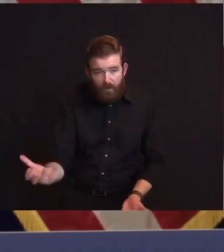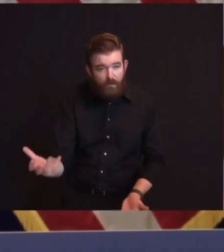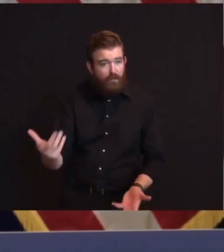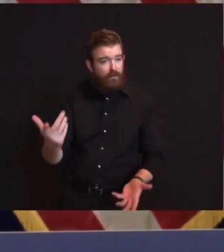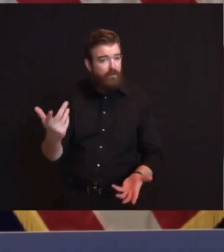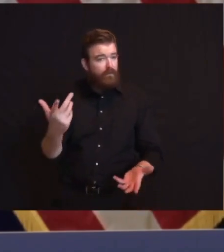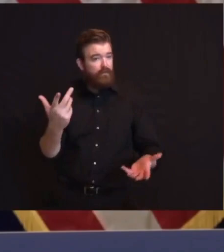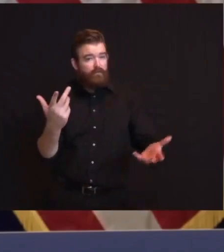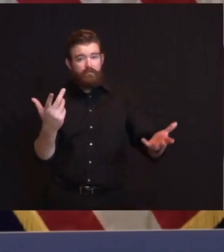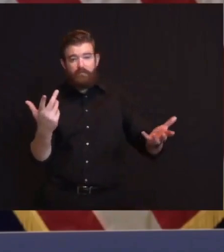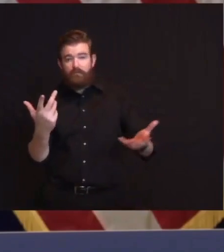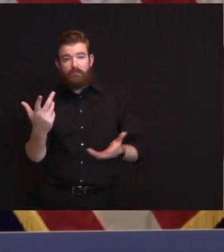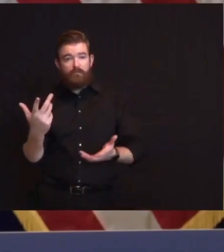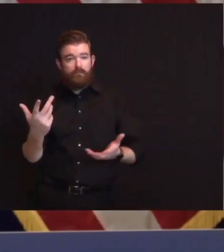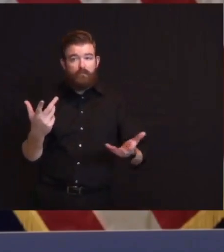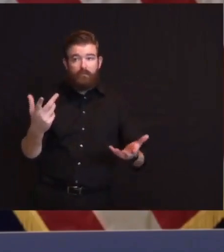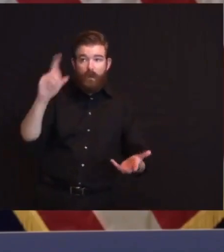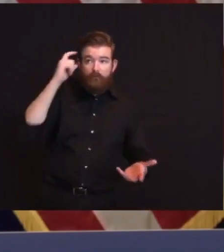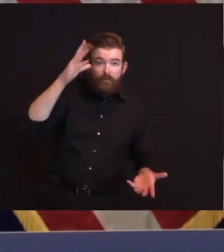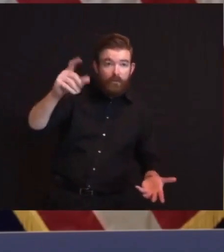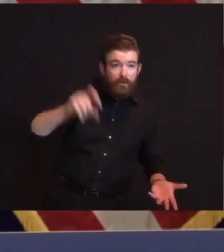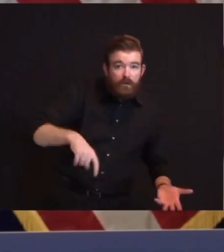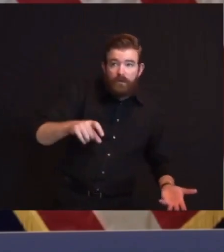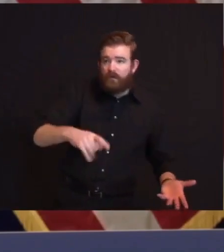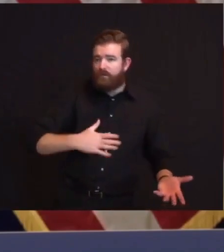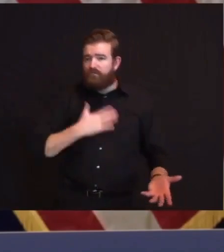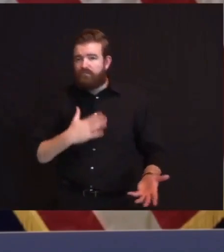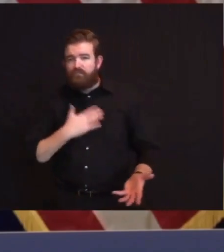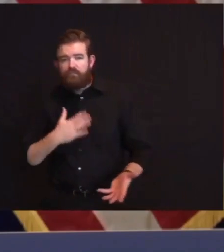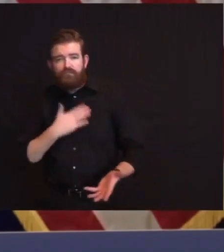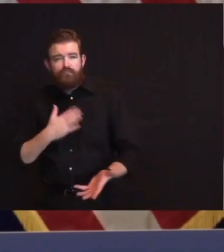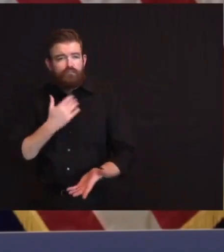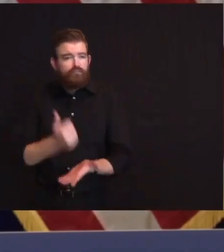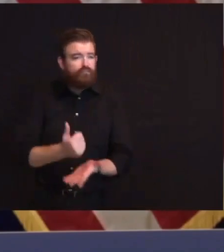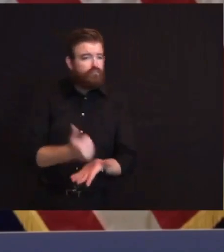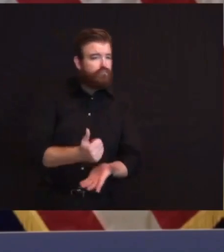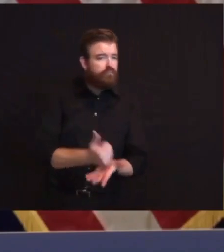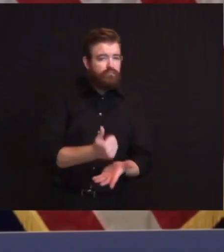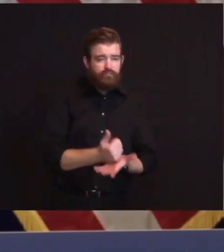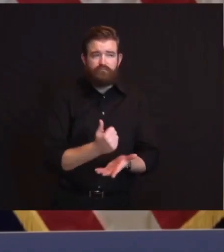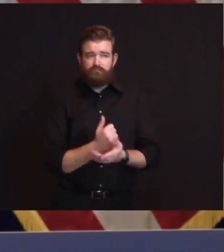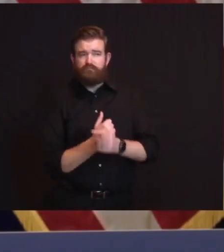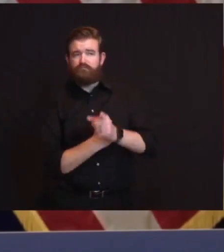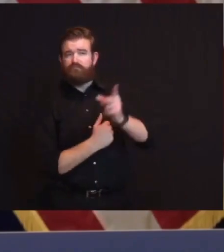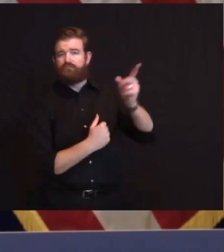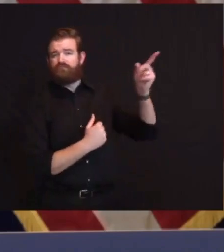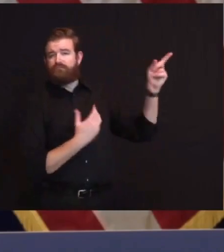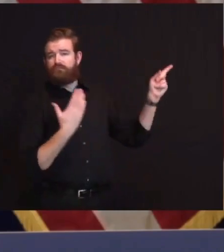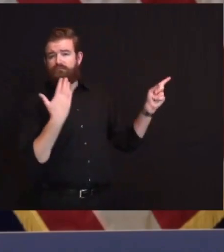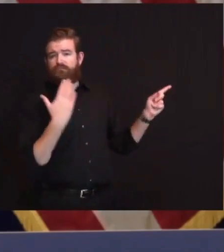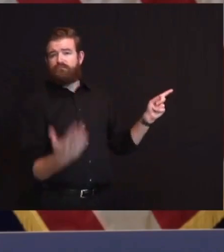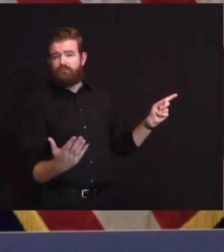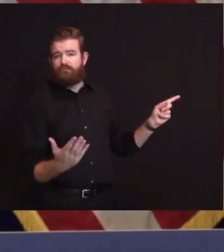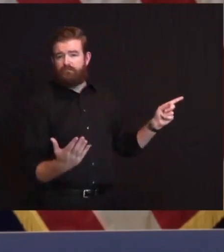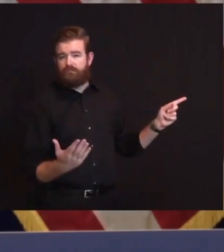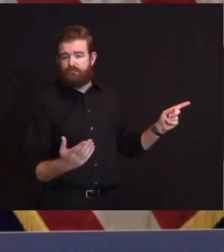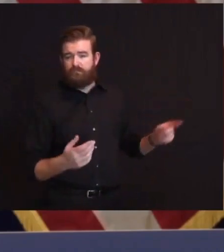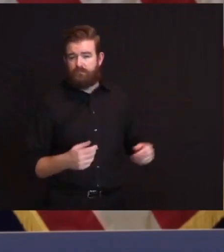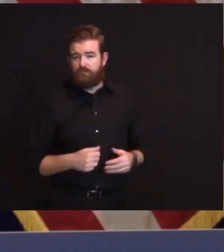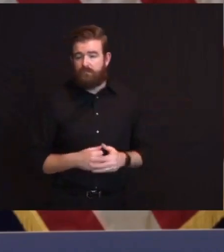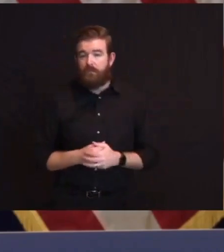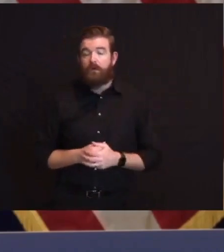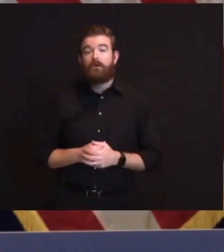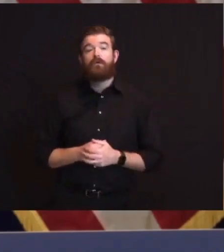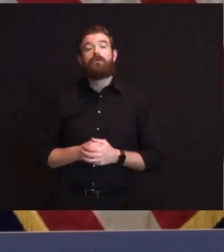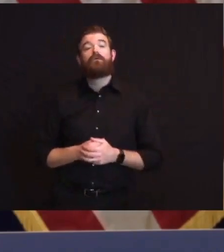Jersey and the governor need, we're there to help. So I think I'd ask you to keep that